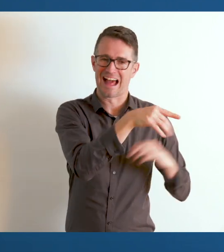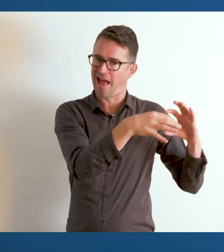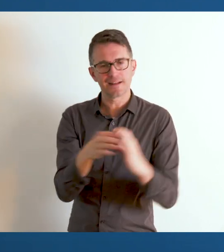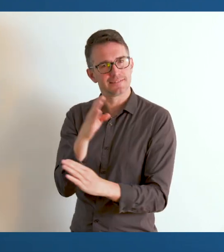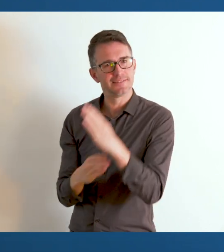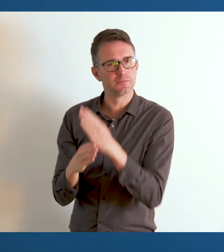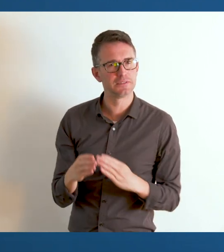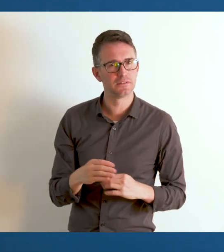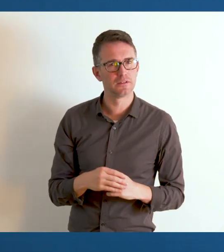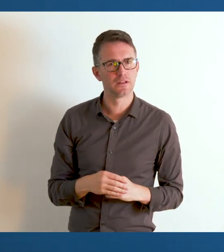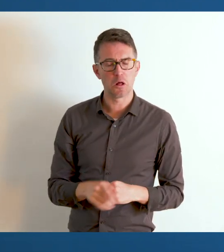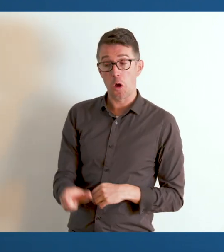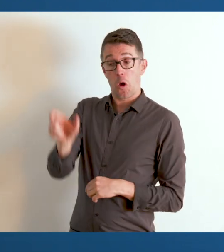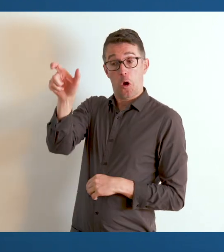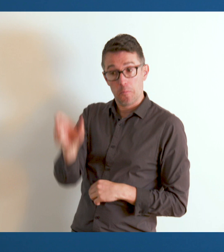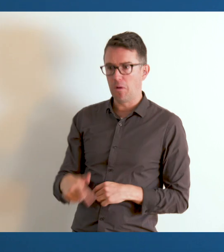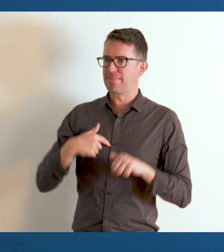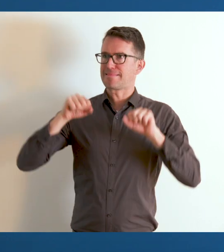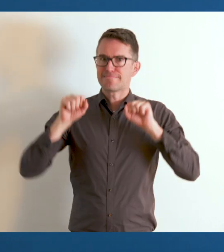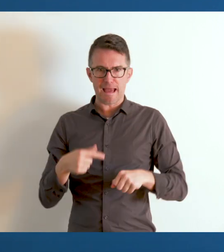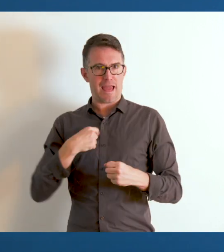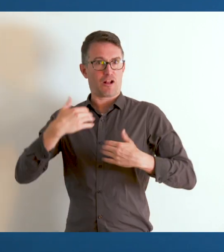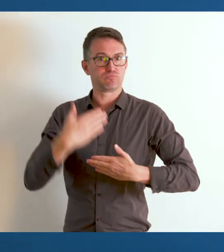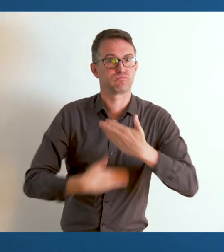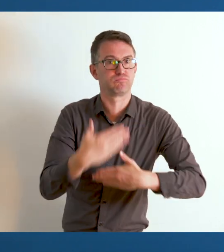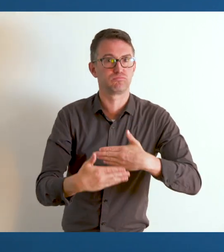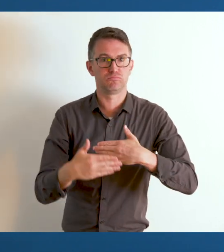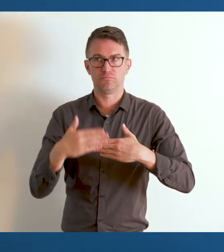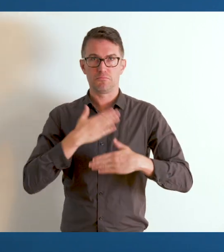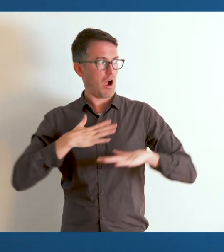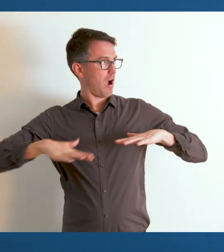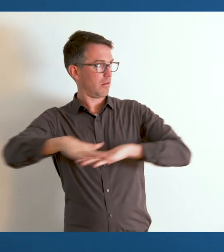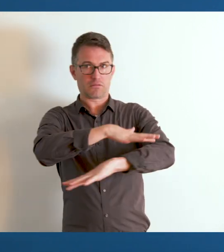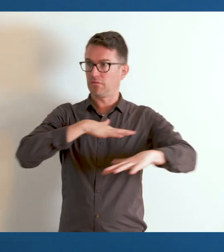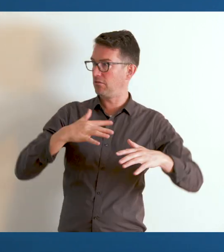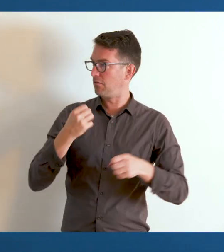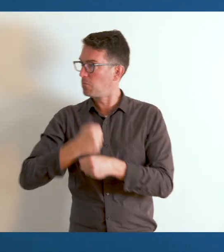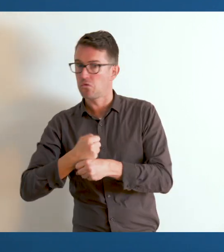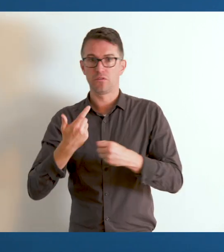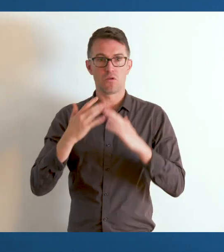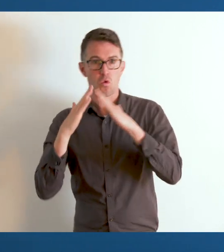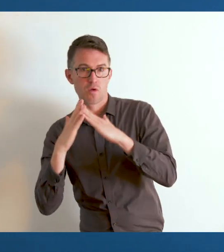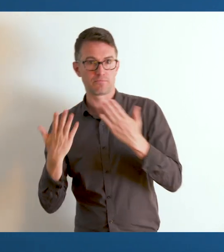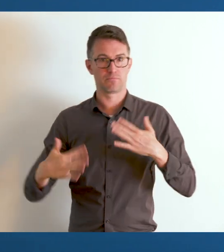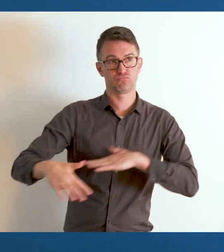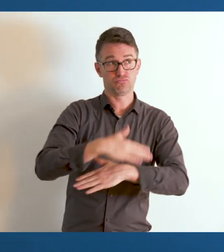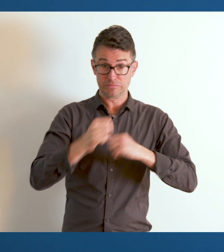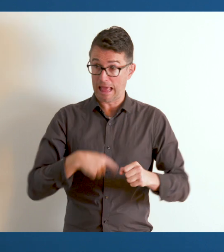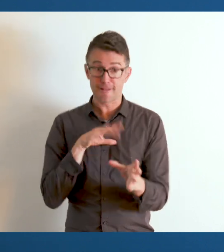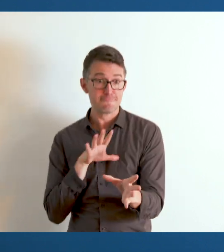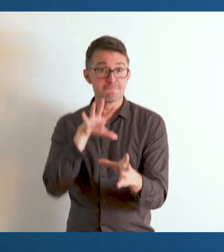a person's ability to function, their environment, and their ability to participate. All of